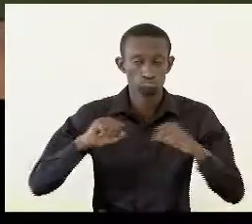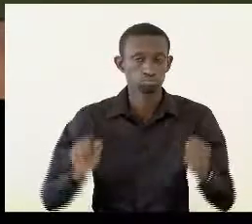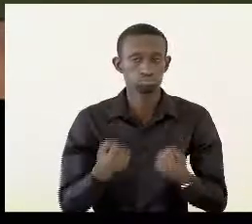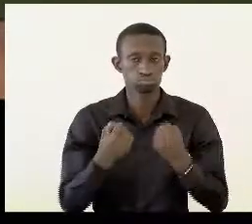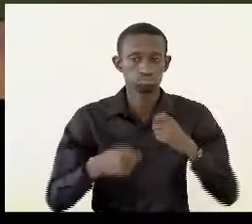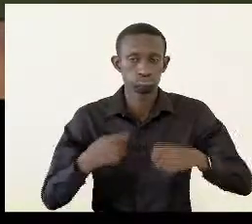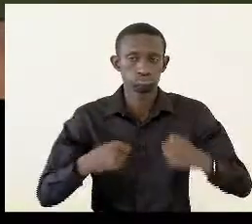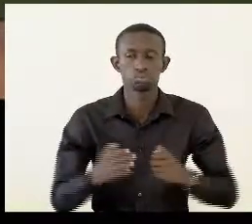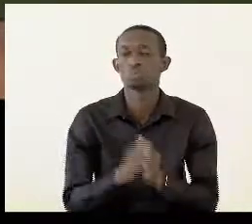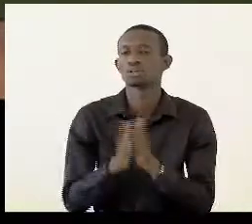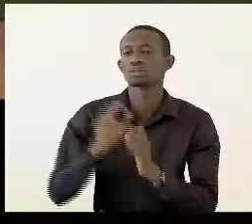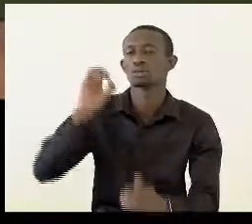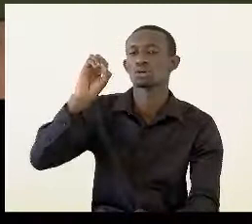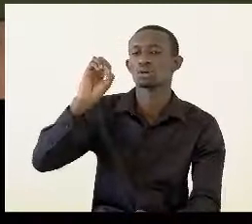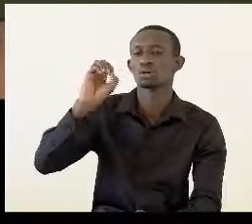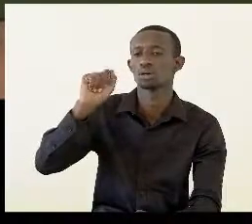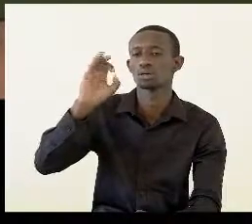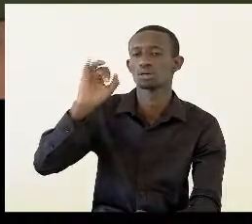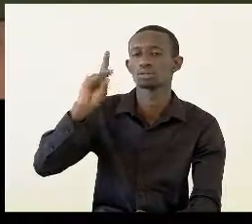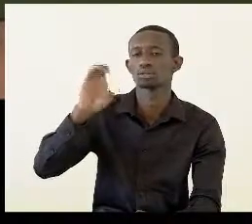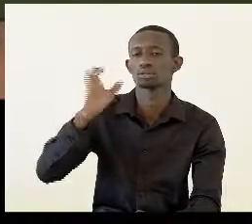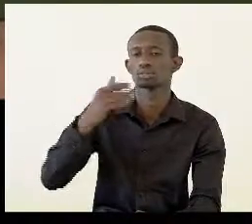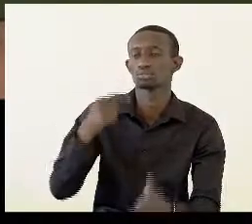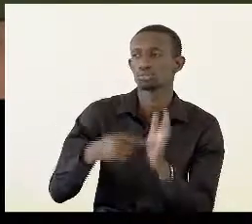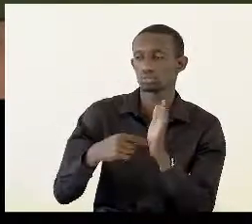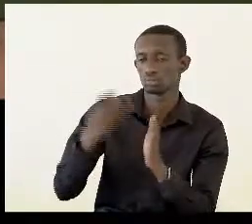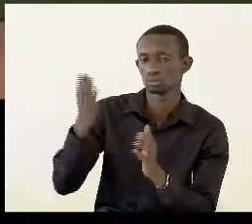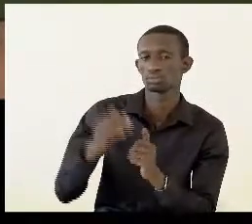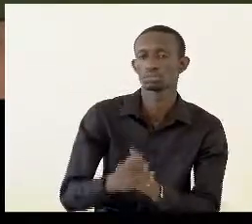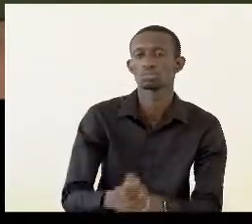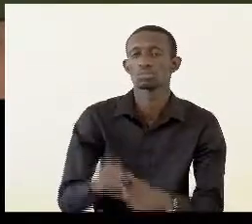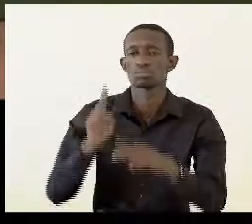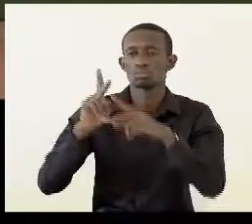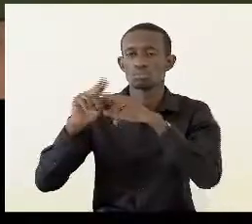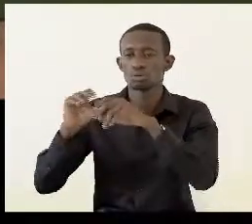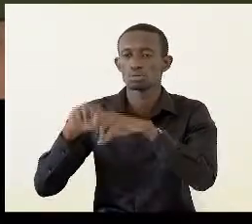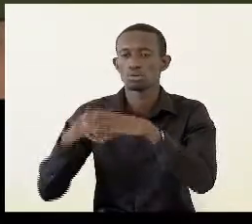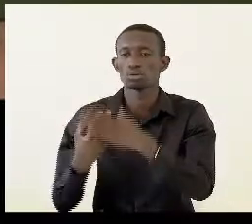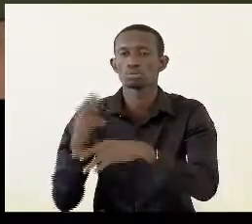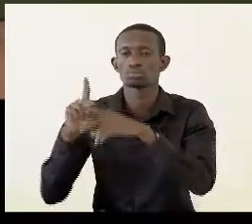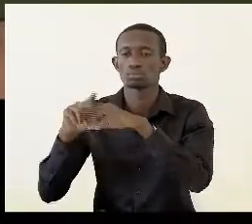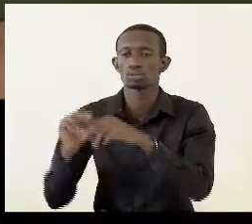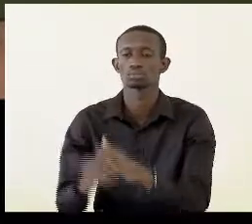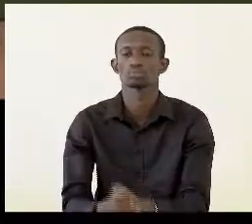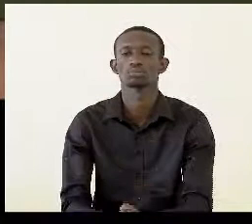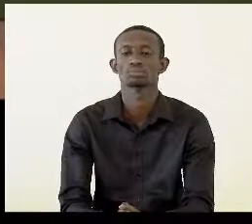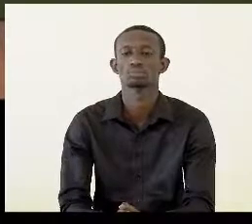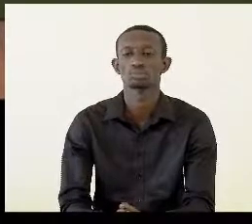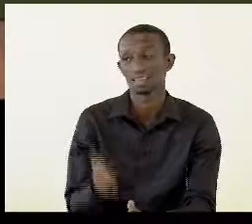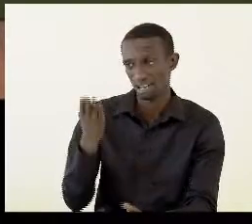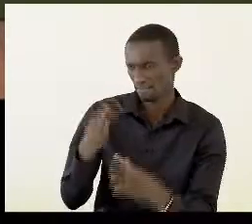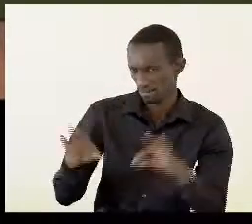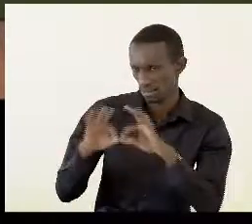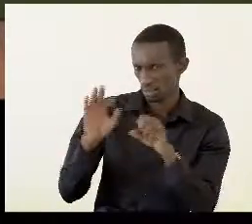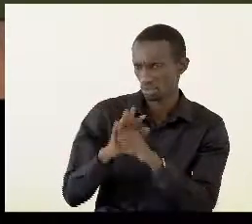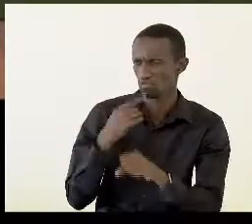acidic oxides. Here we have the example, and you produce salts. And here it is very important to